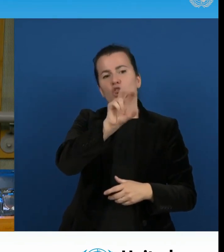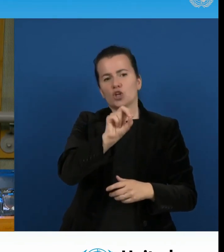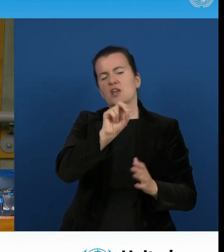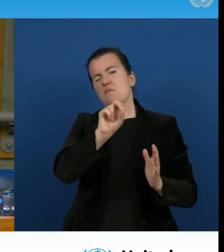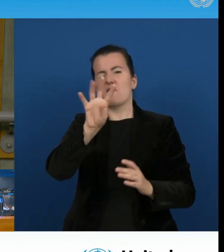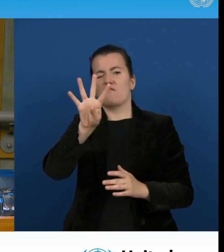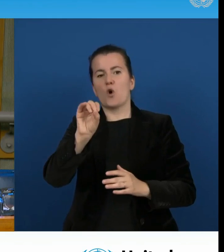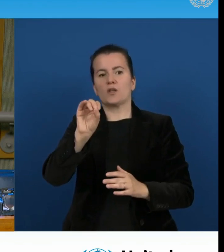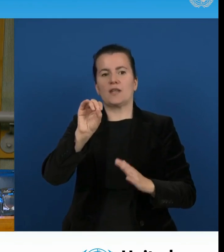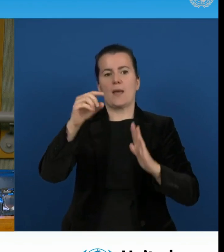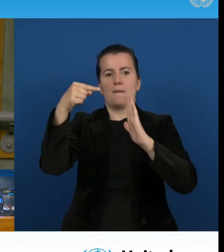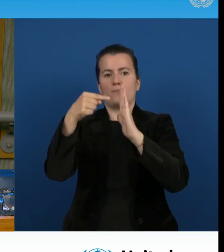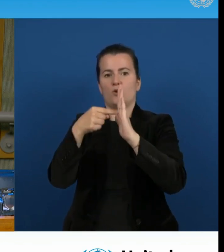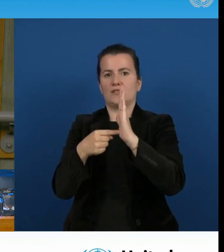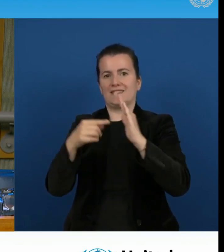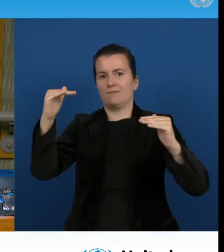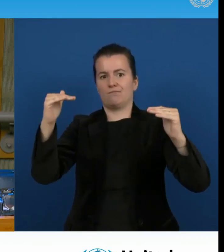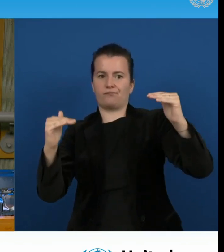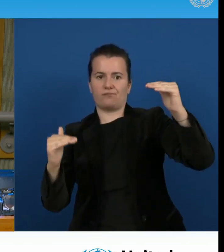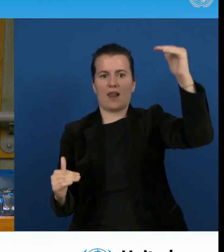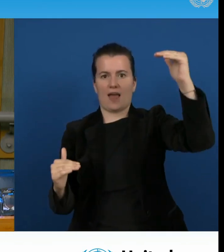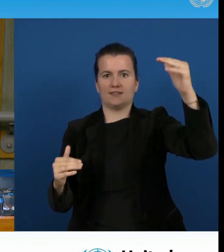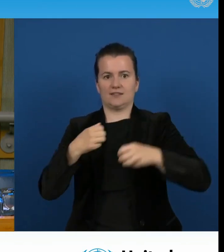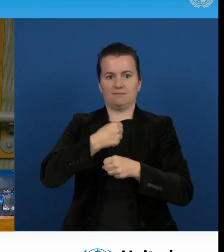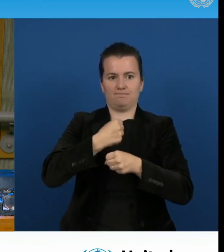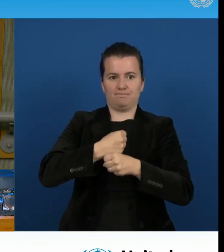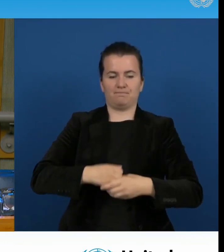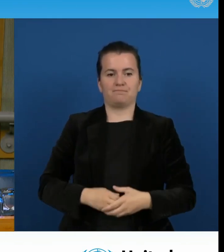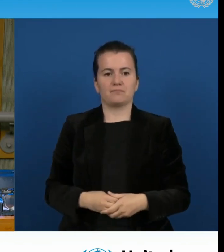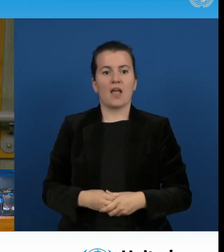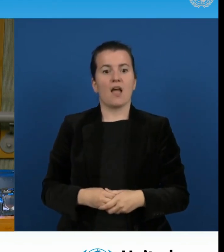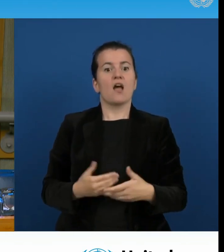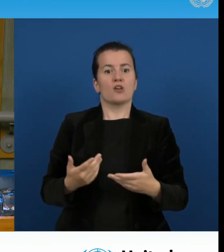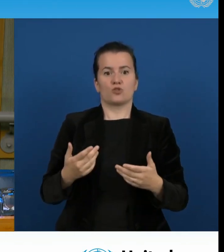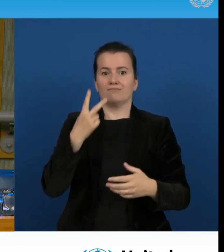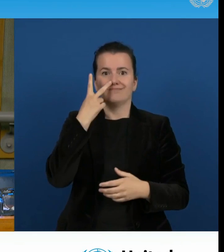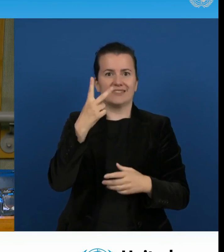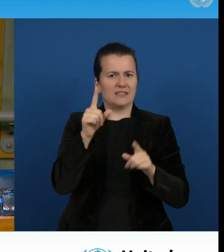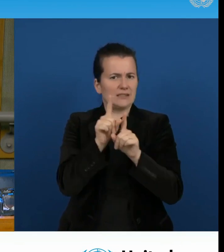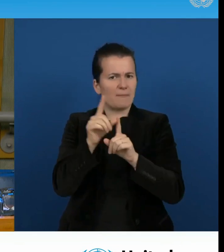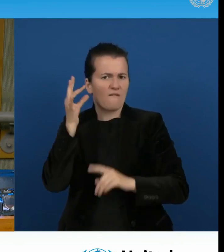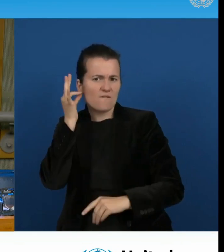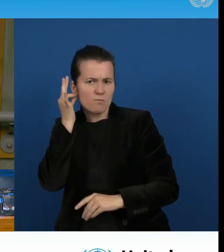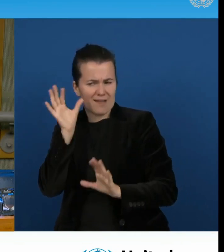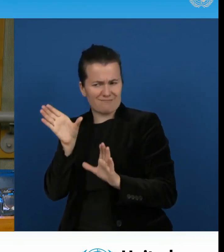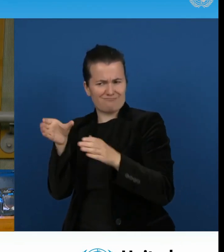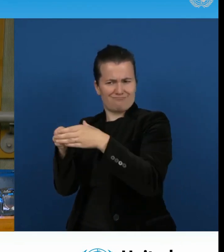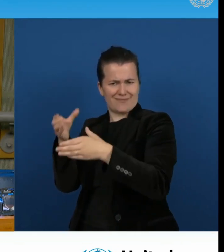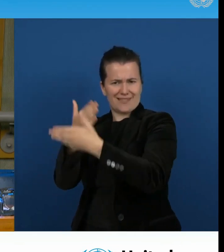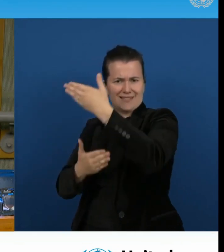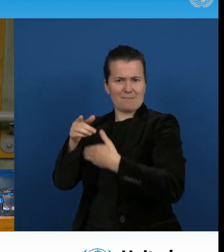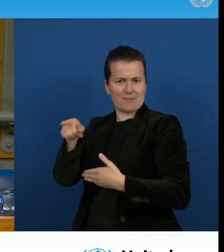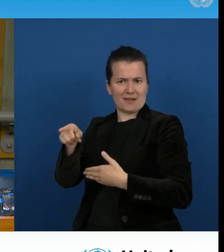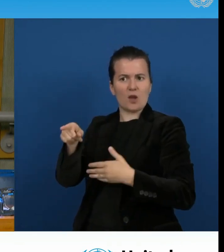employment gap for women with disabilities is similar, but as the general labor market participation rate of women is lower than that of men,